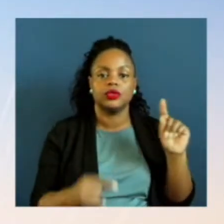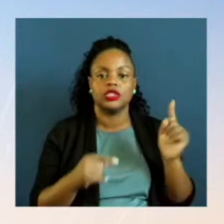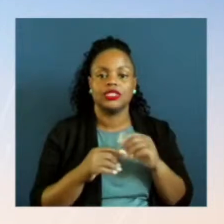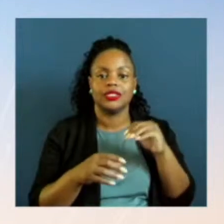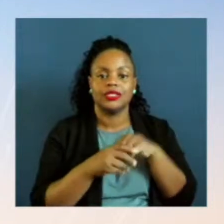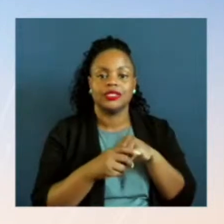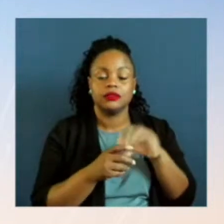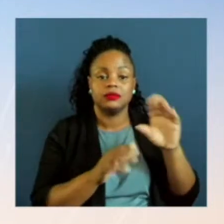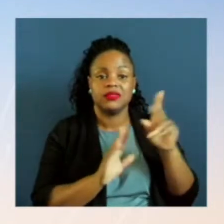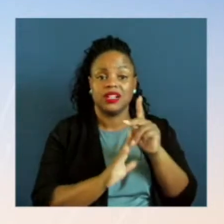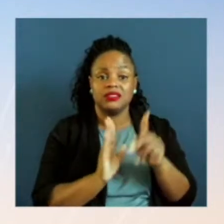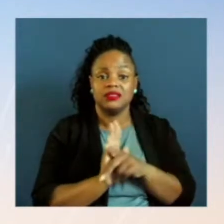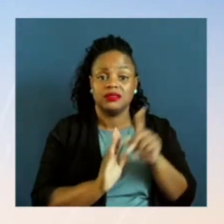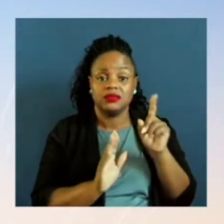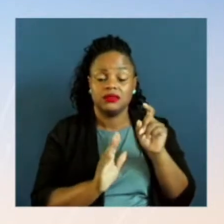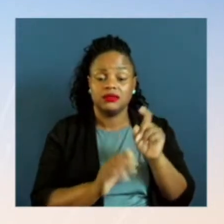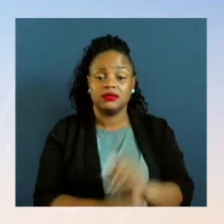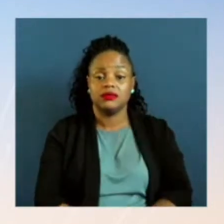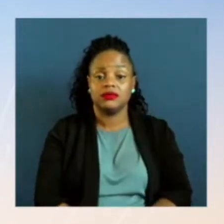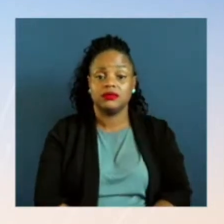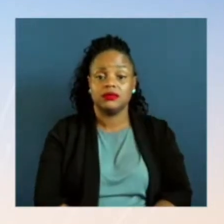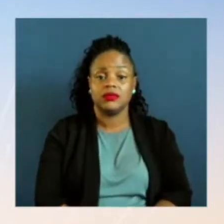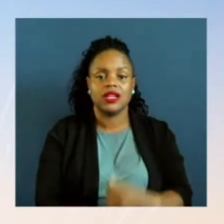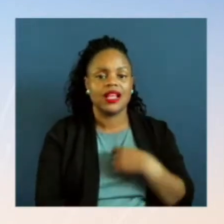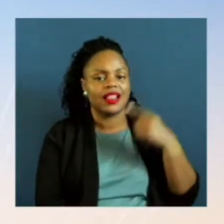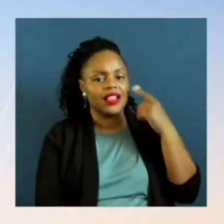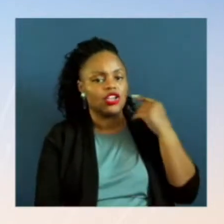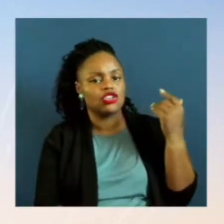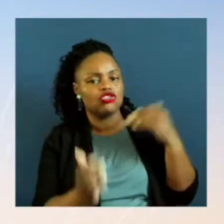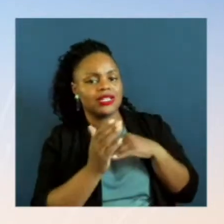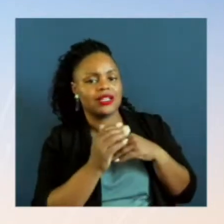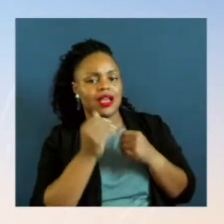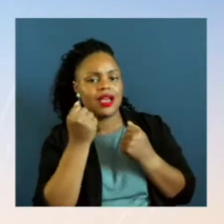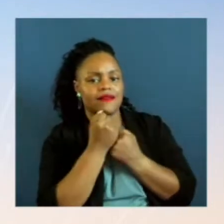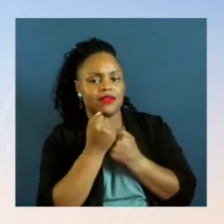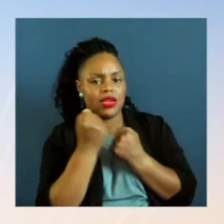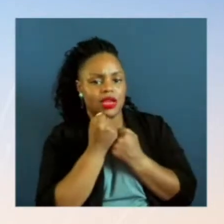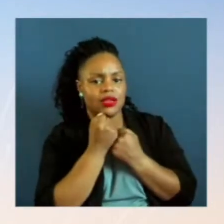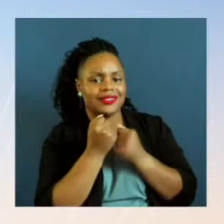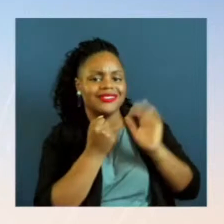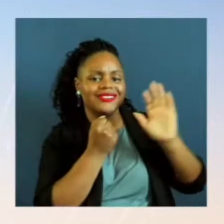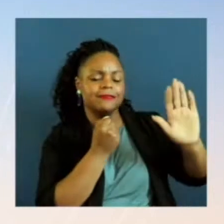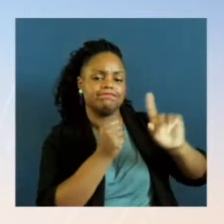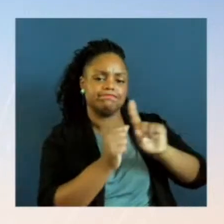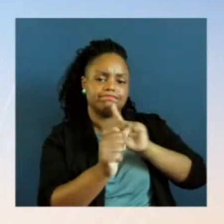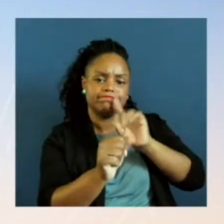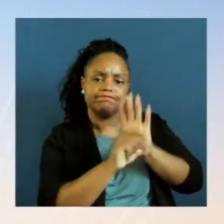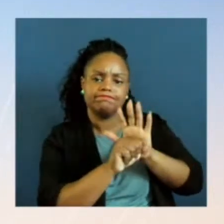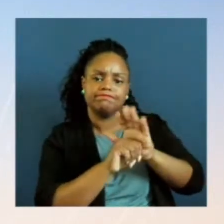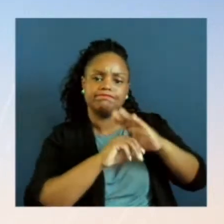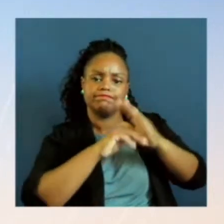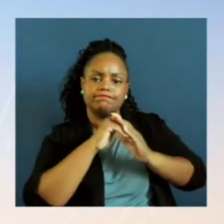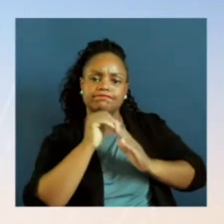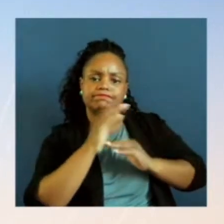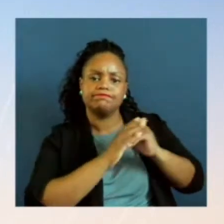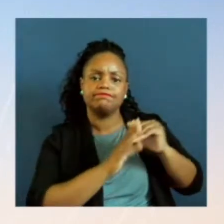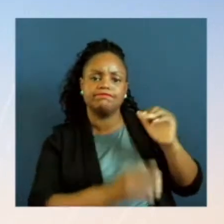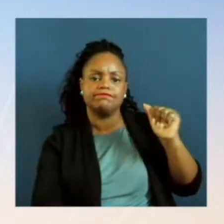president reference today, his commitment to getting his Build Back Better agenda passed, which has a huge